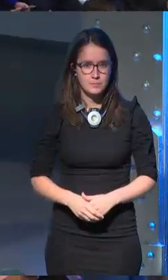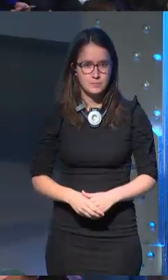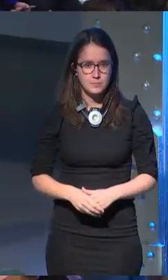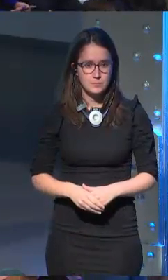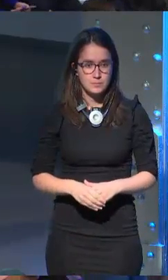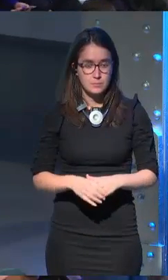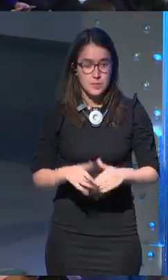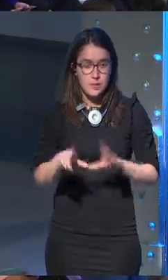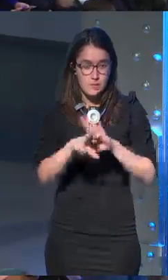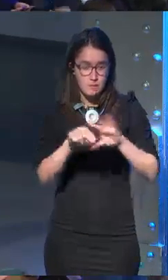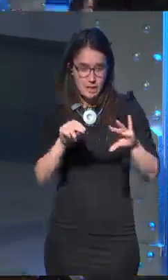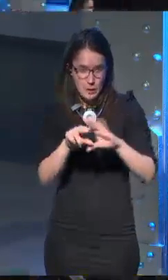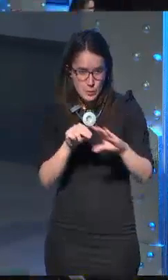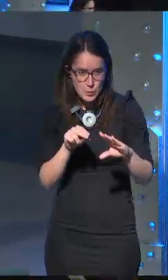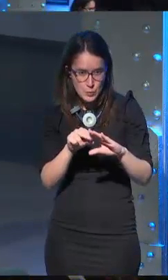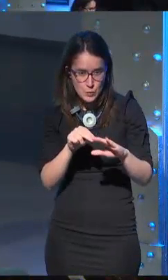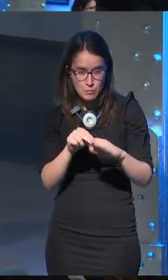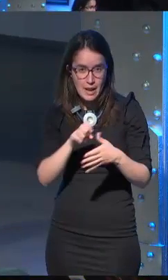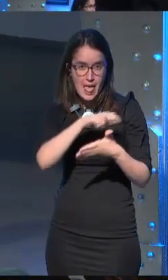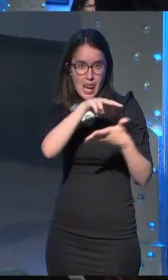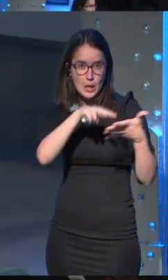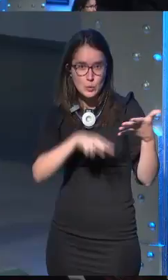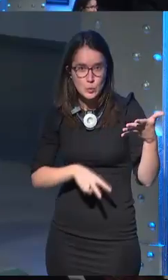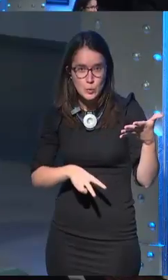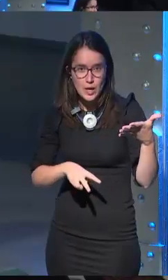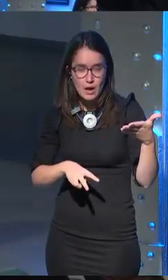Lo mencionaban. It was said on the video.